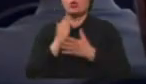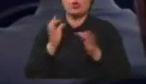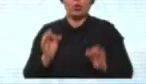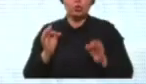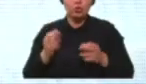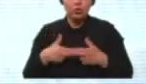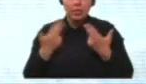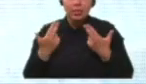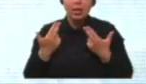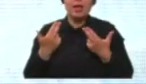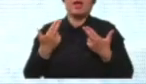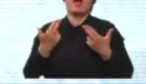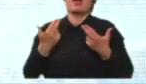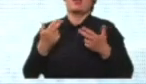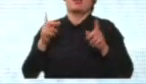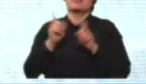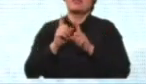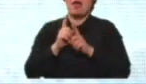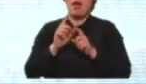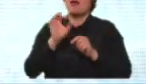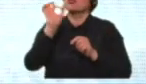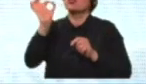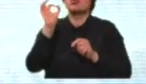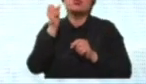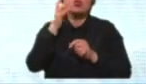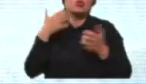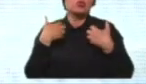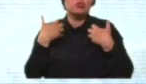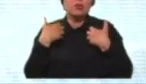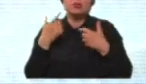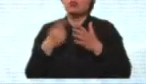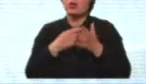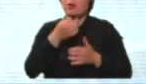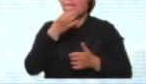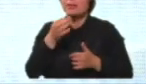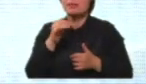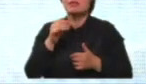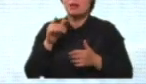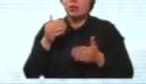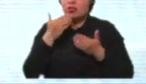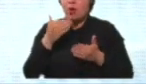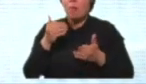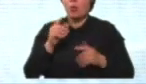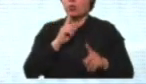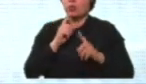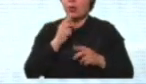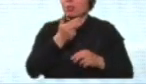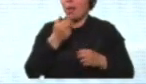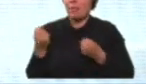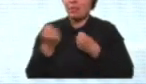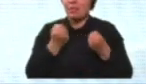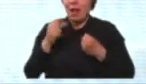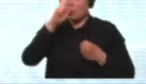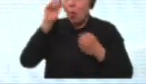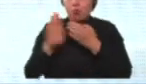life, I often like to ask, how are you moving today? And as we're here to discuss public transportation, I'd like to ask all of